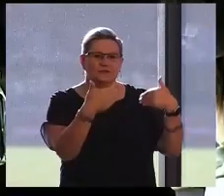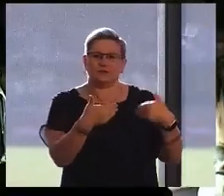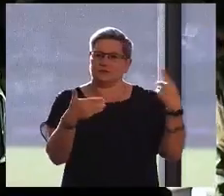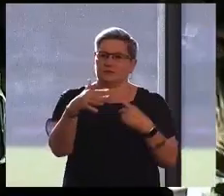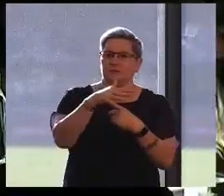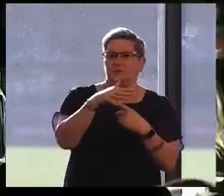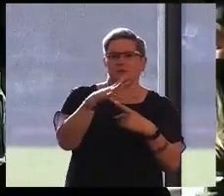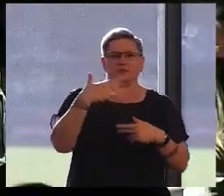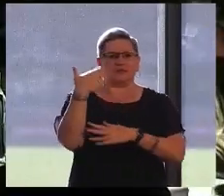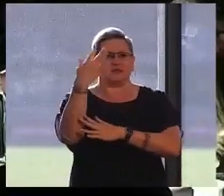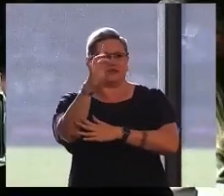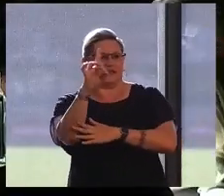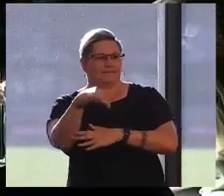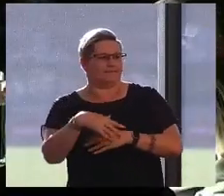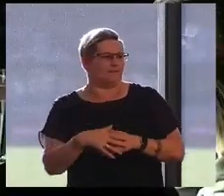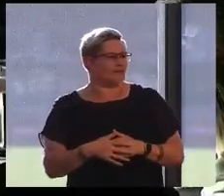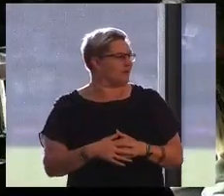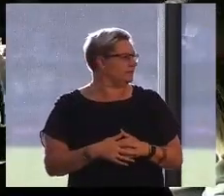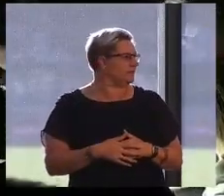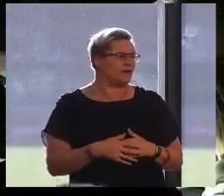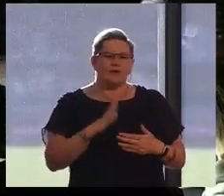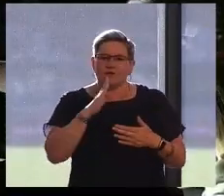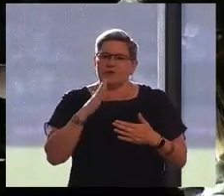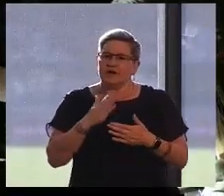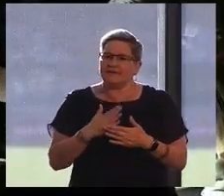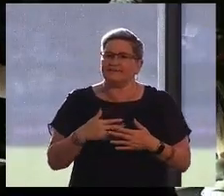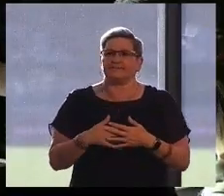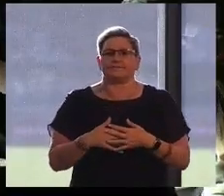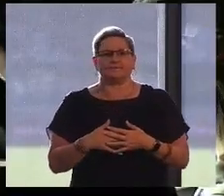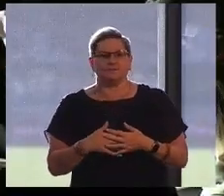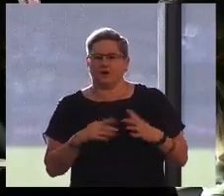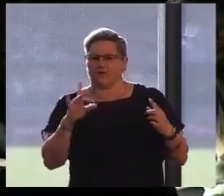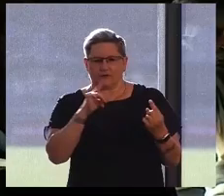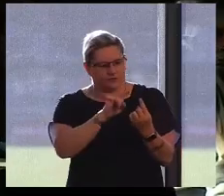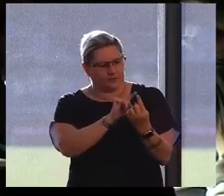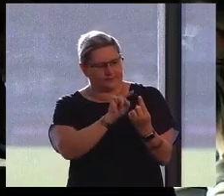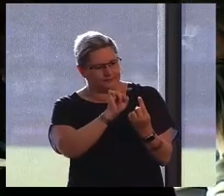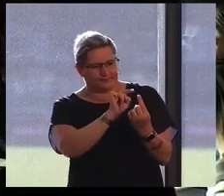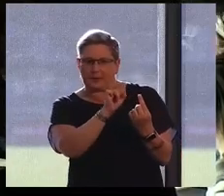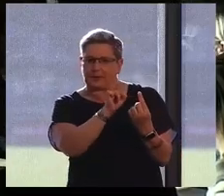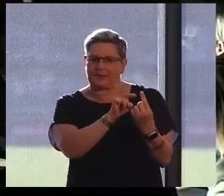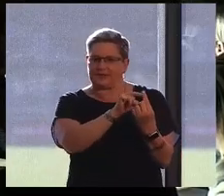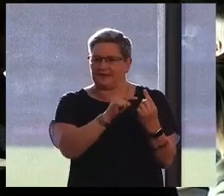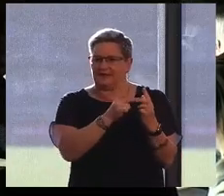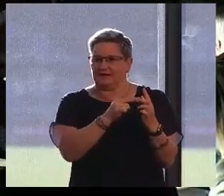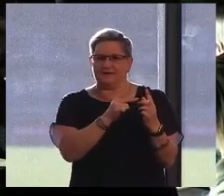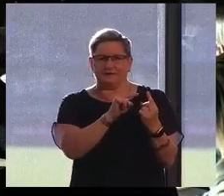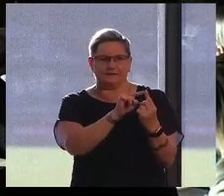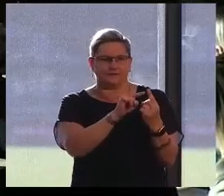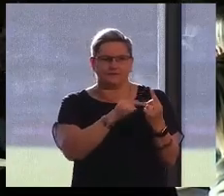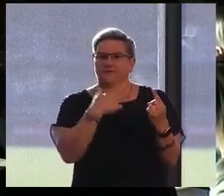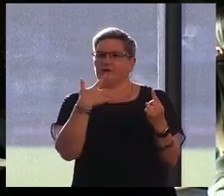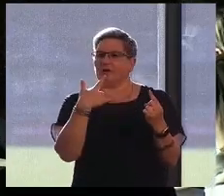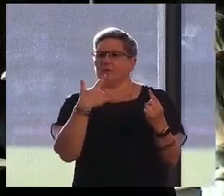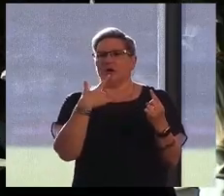this morning. And I will just say, I first met our keynote about a decade and a half